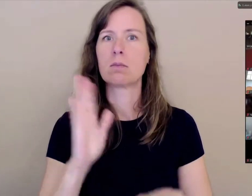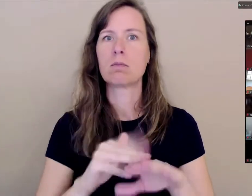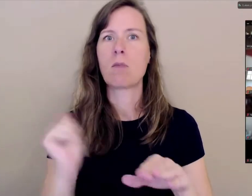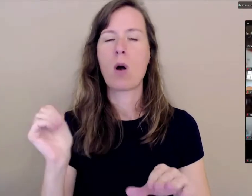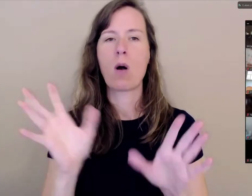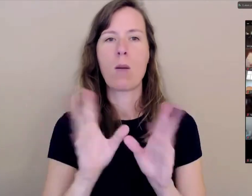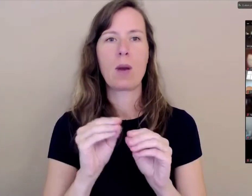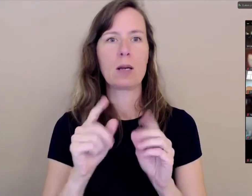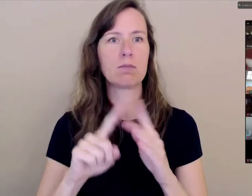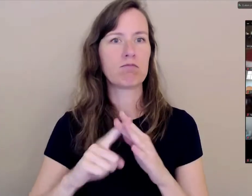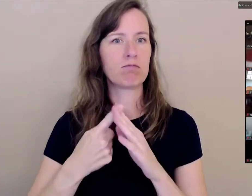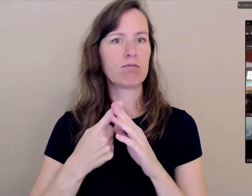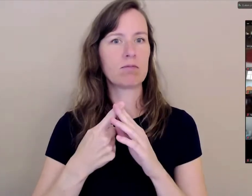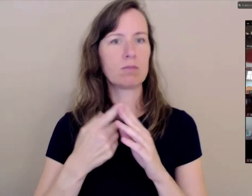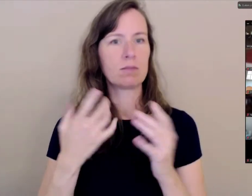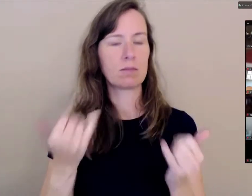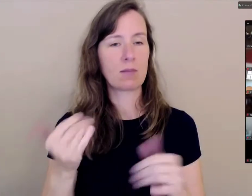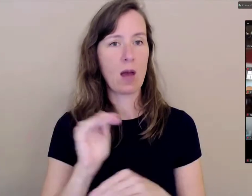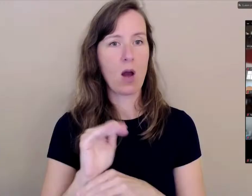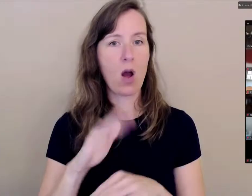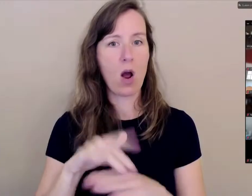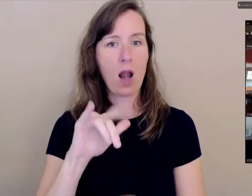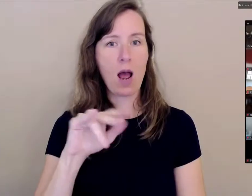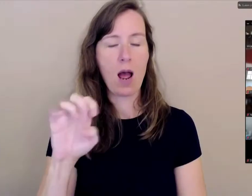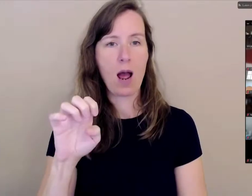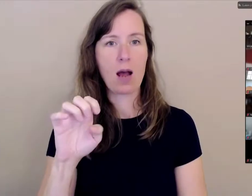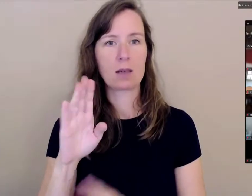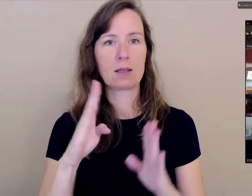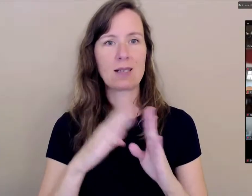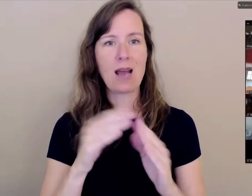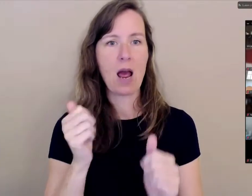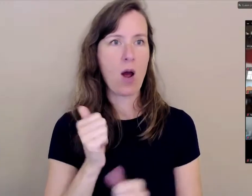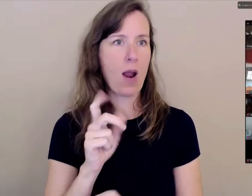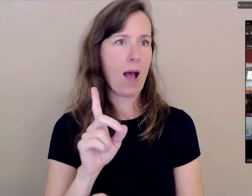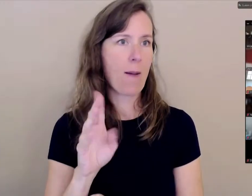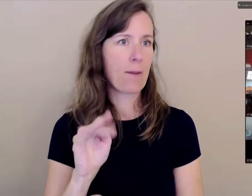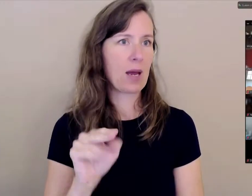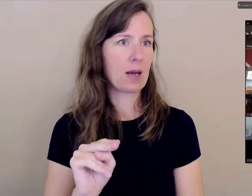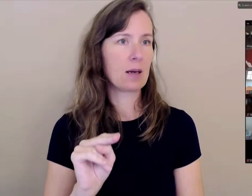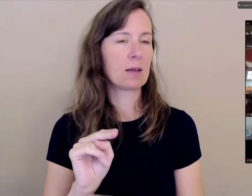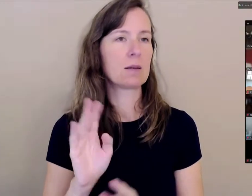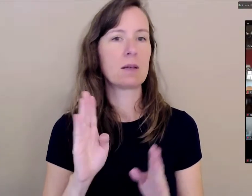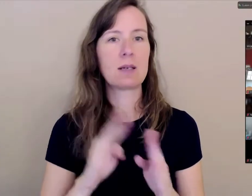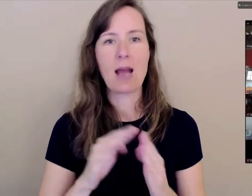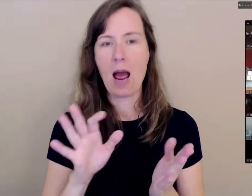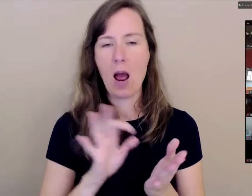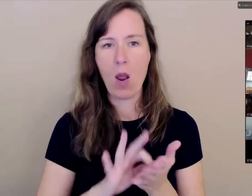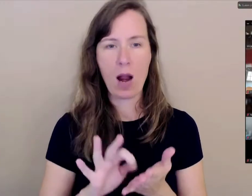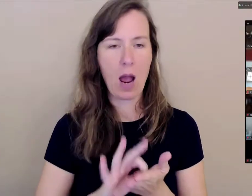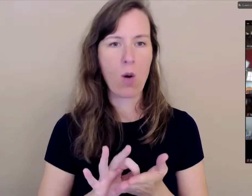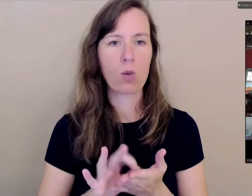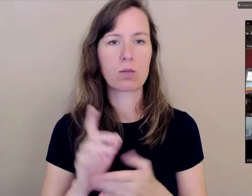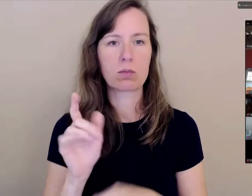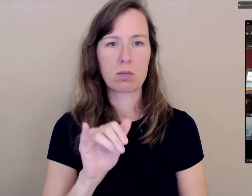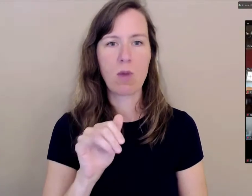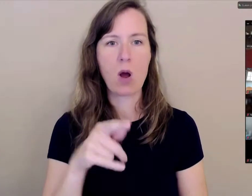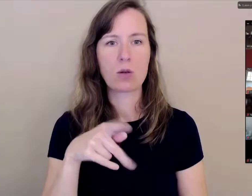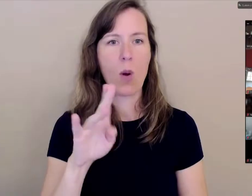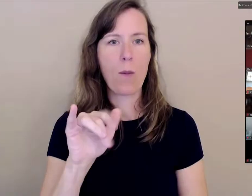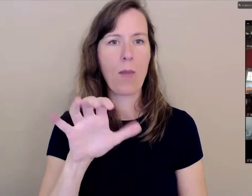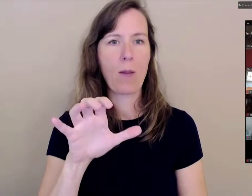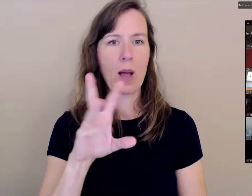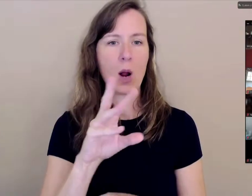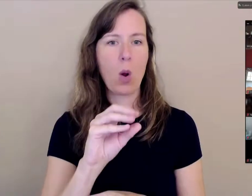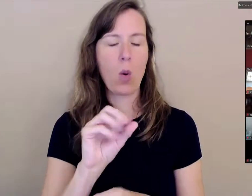Online with us this evening is the town administrator, the town accountant, as well as the public works director,